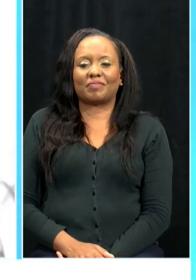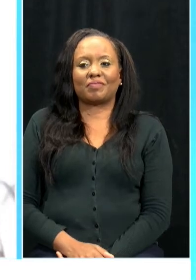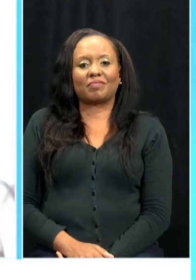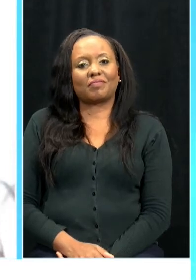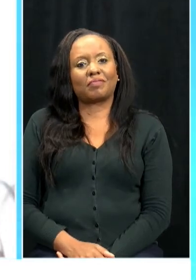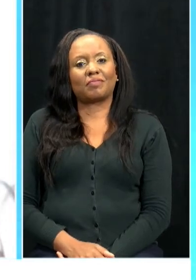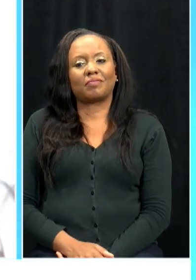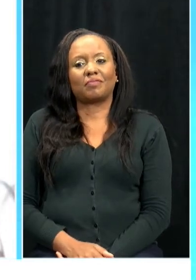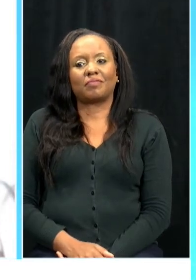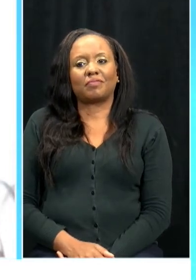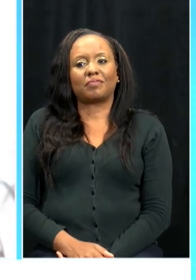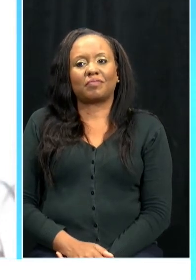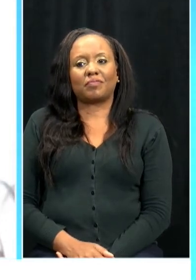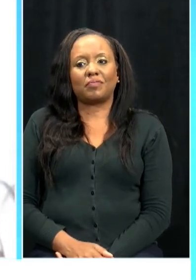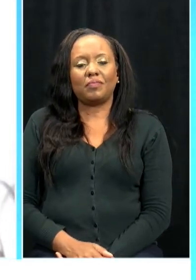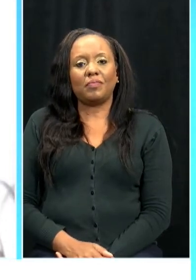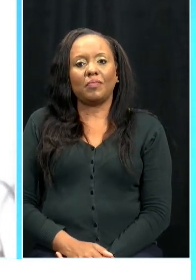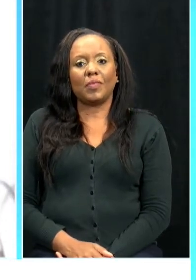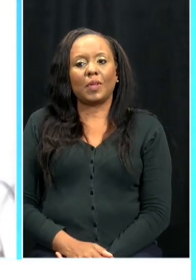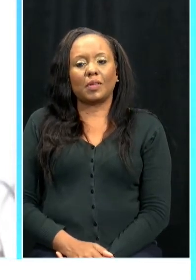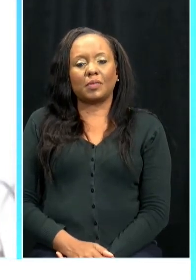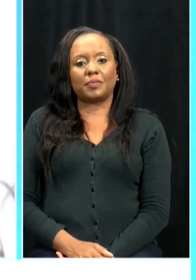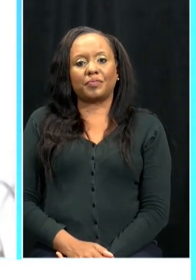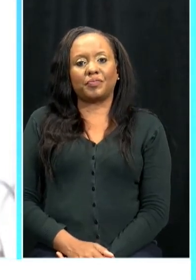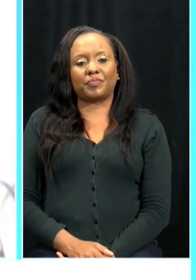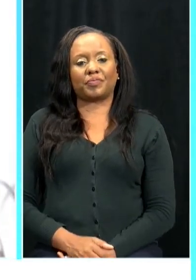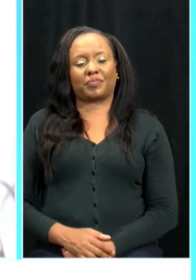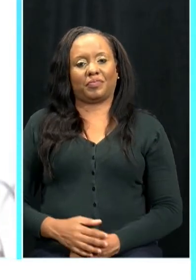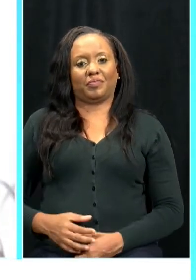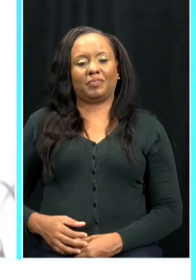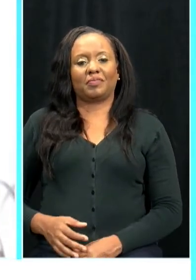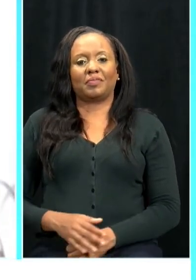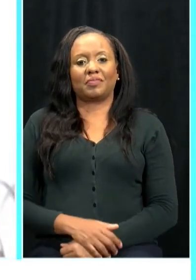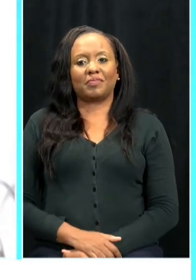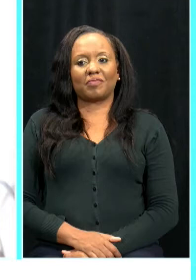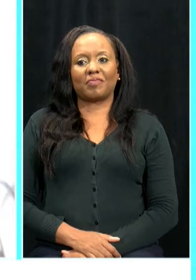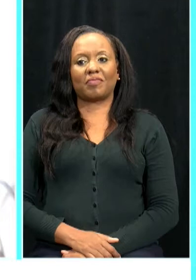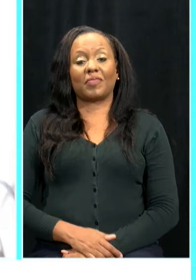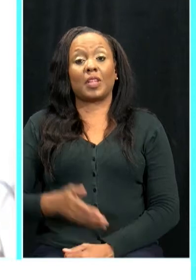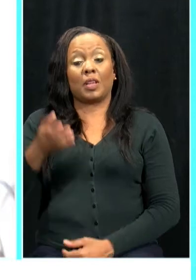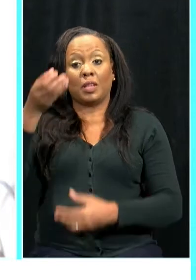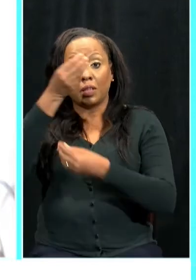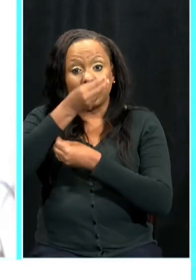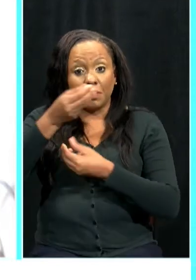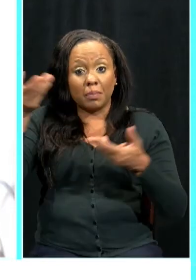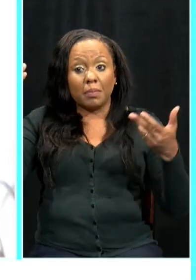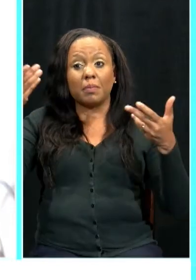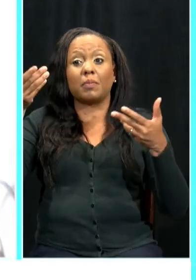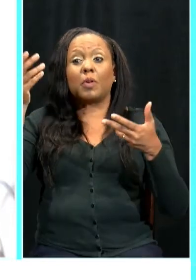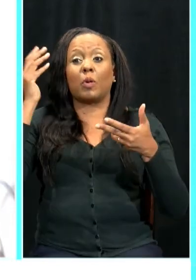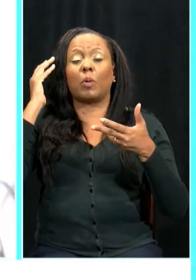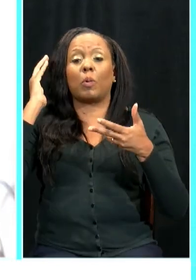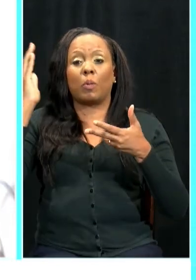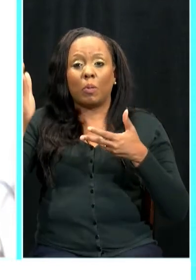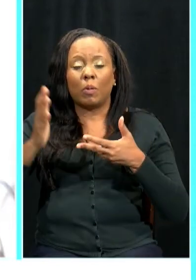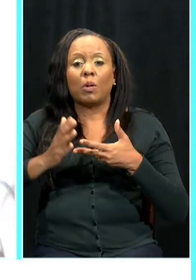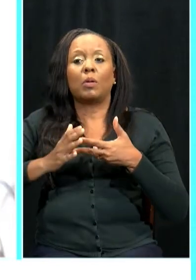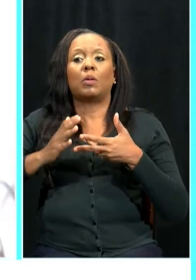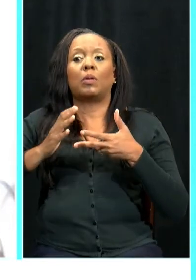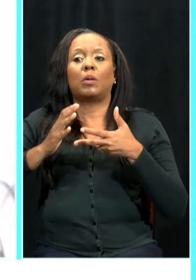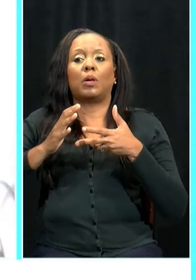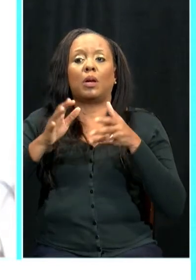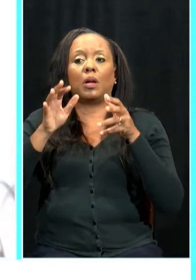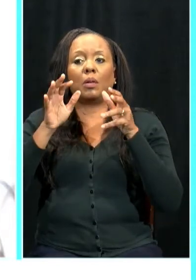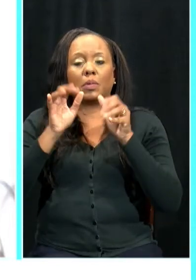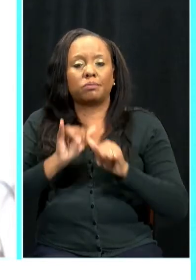Well, yes, the message is going to be consistent throughout the